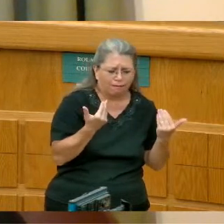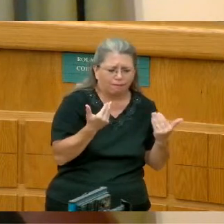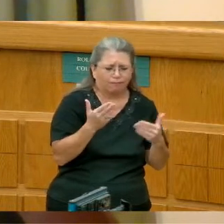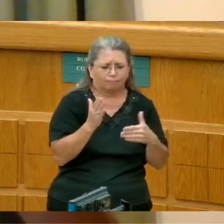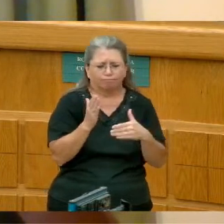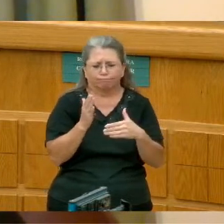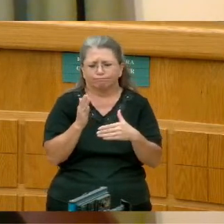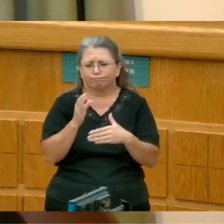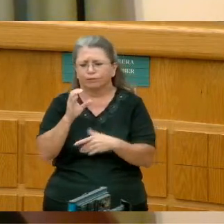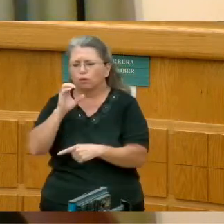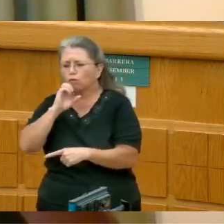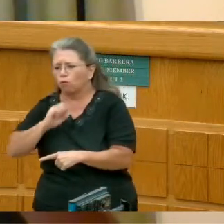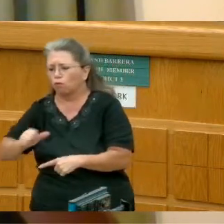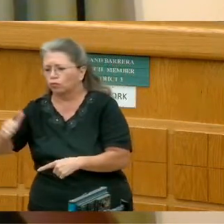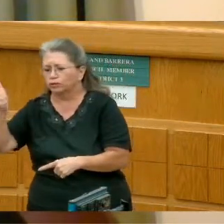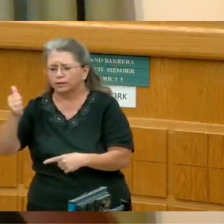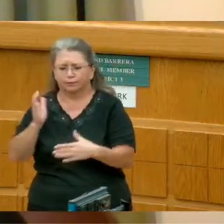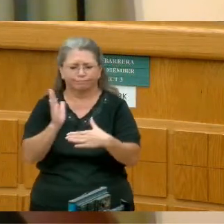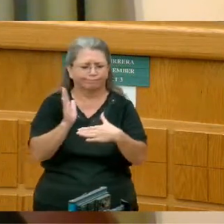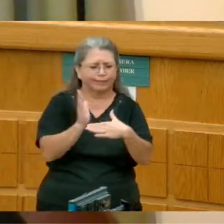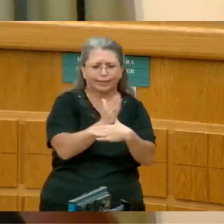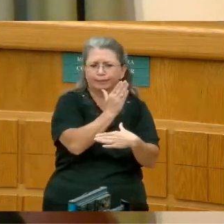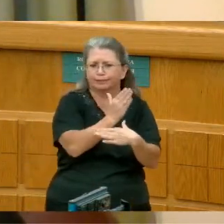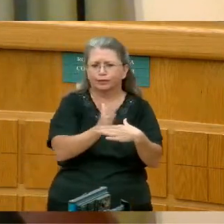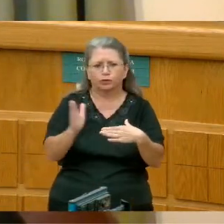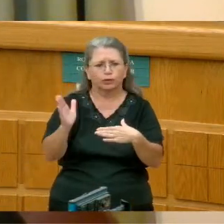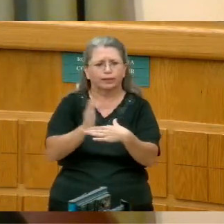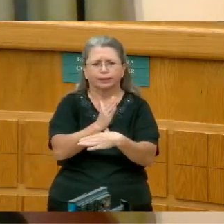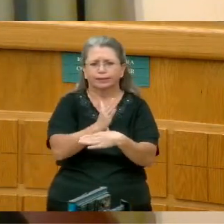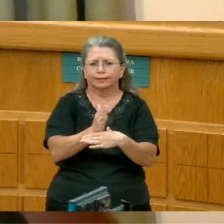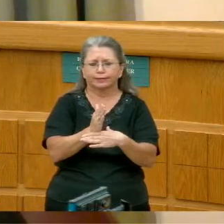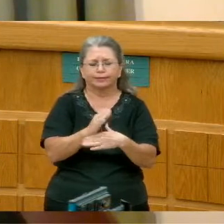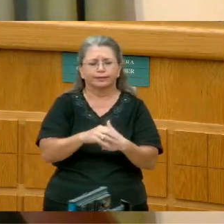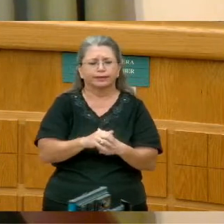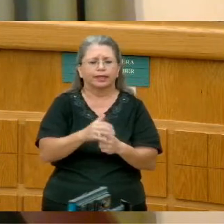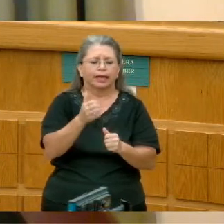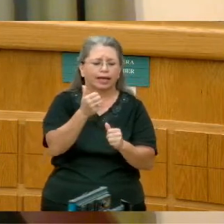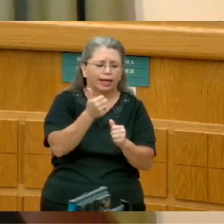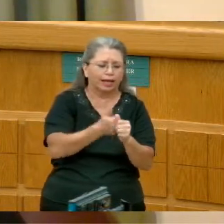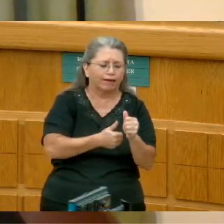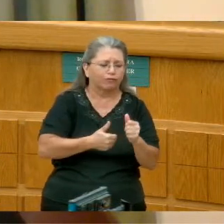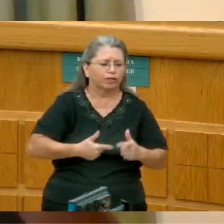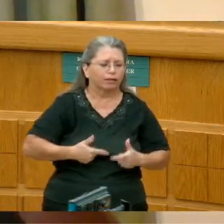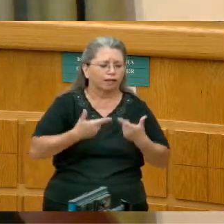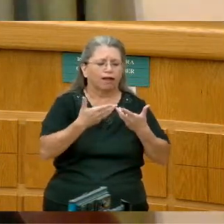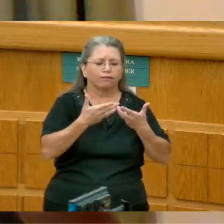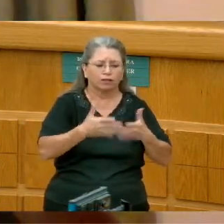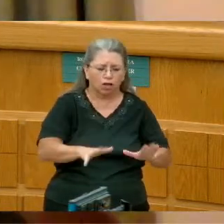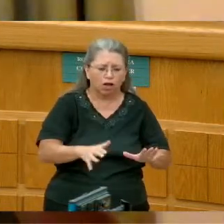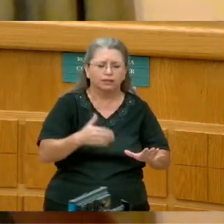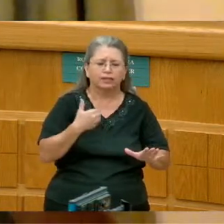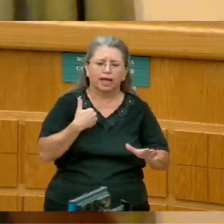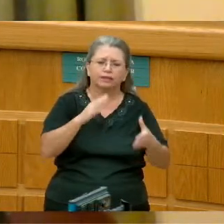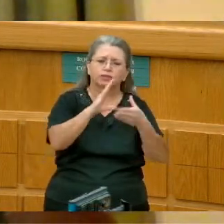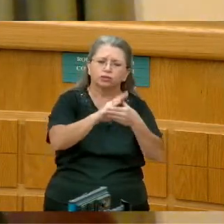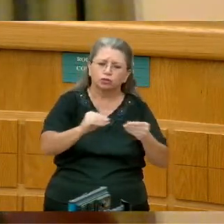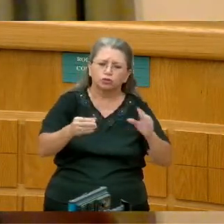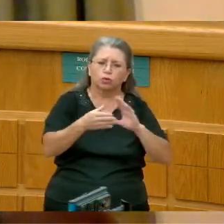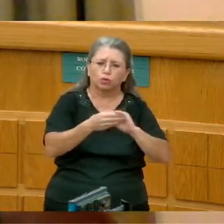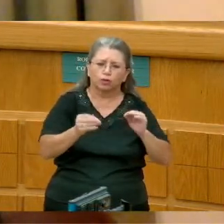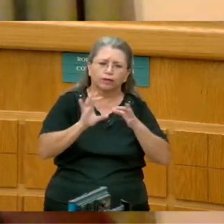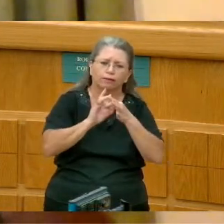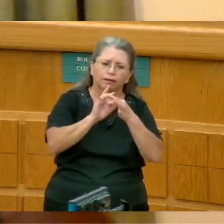together and to those who were planning to spend a life together. Every life lost has a story.